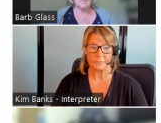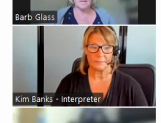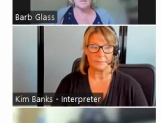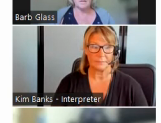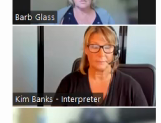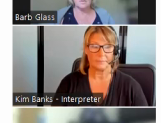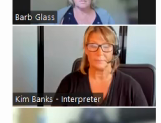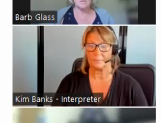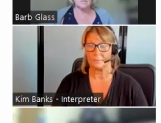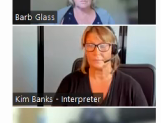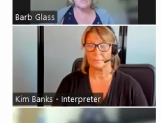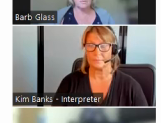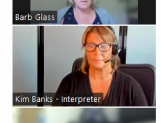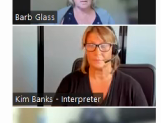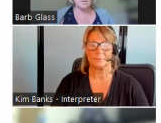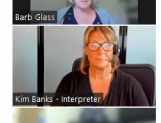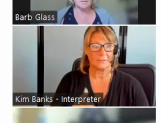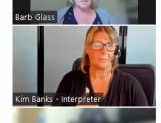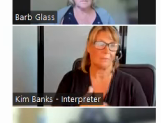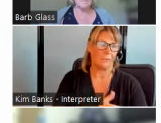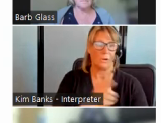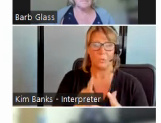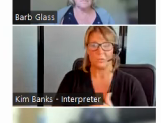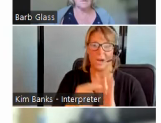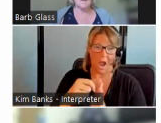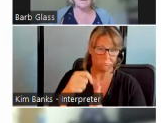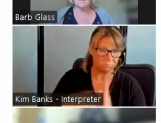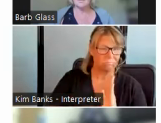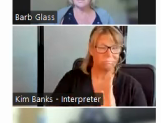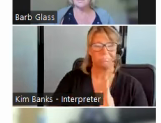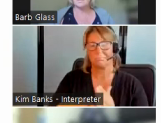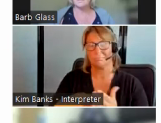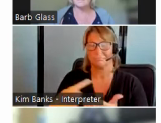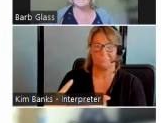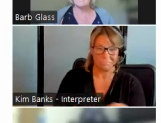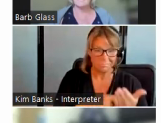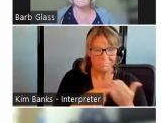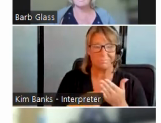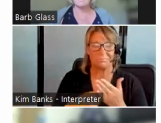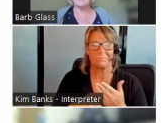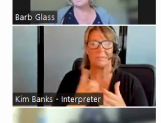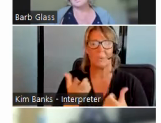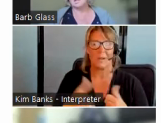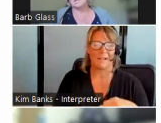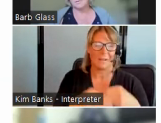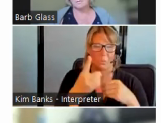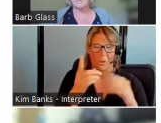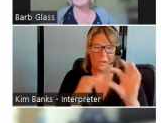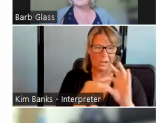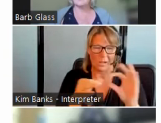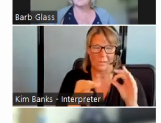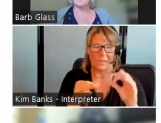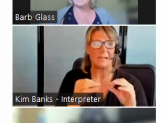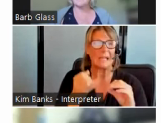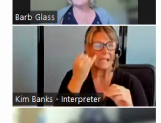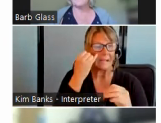The last thing I just wanted to mention before we actually get into the content, just in case something